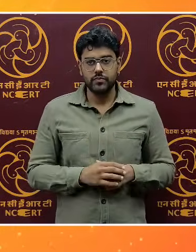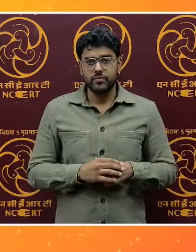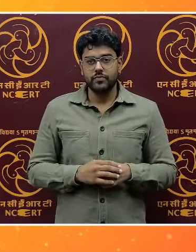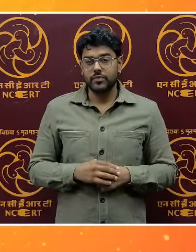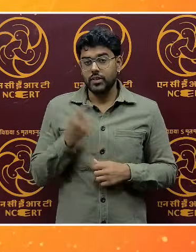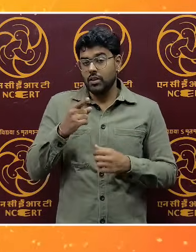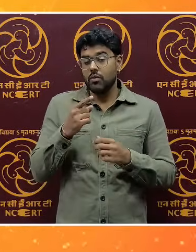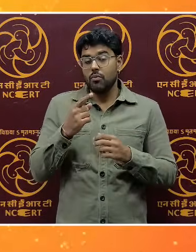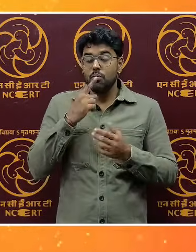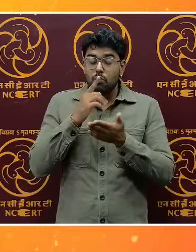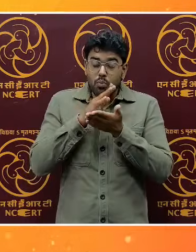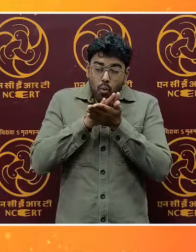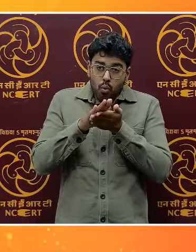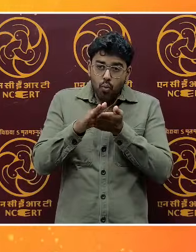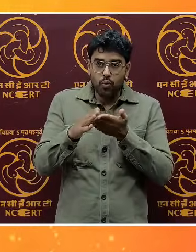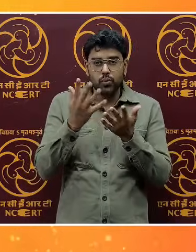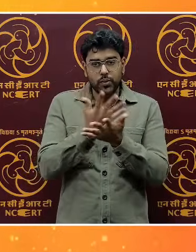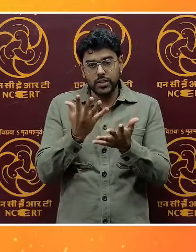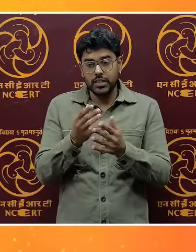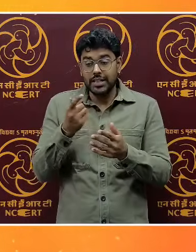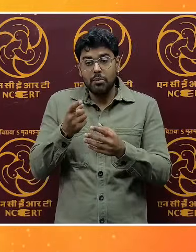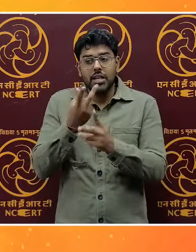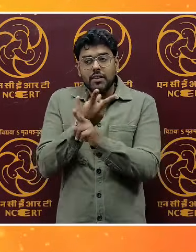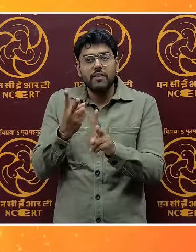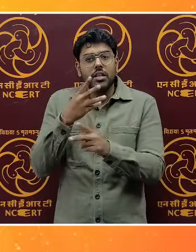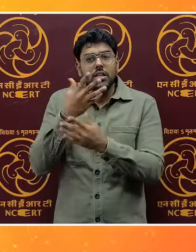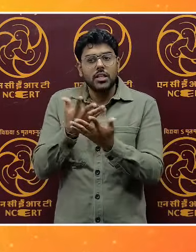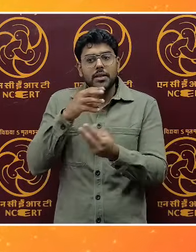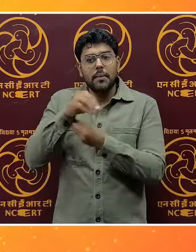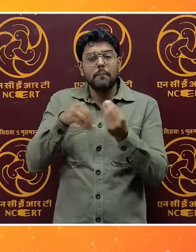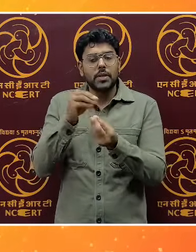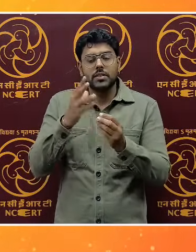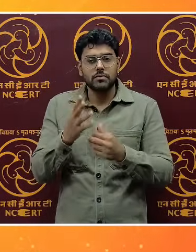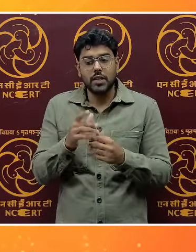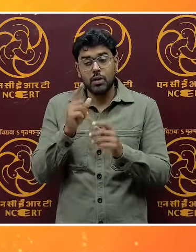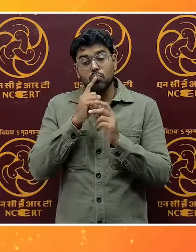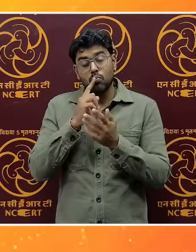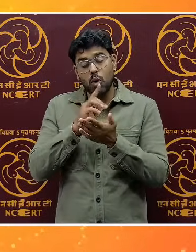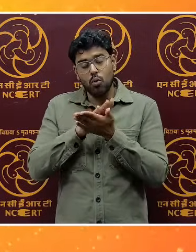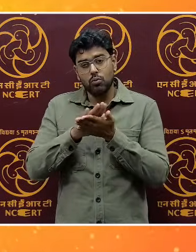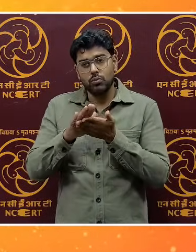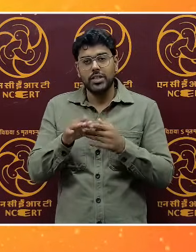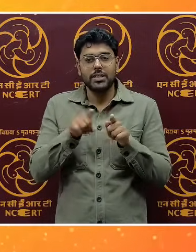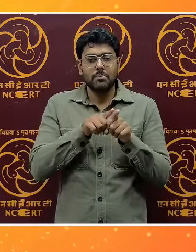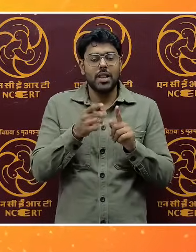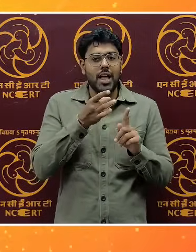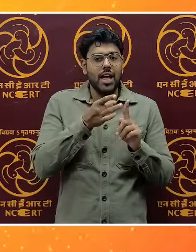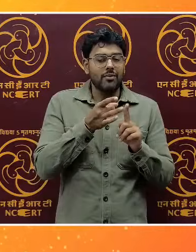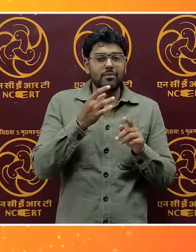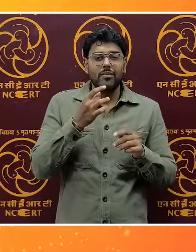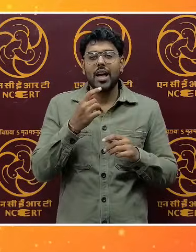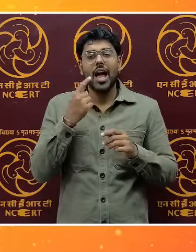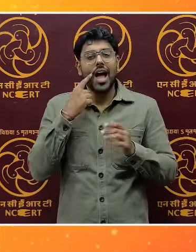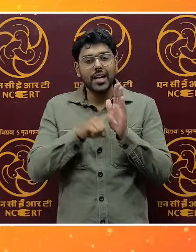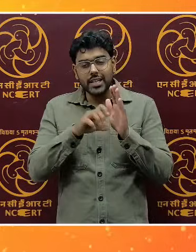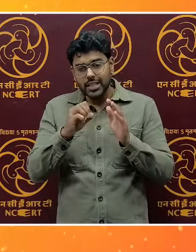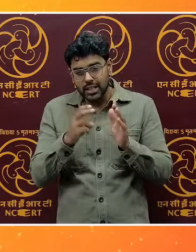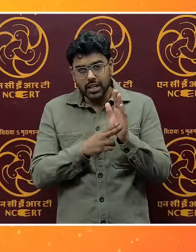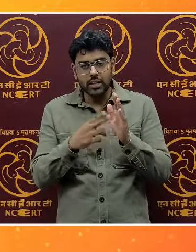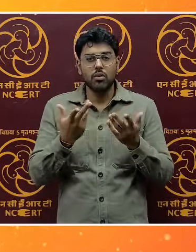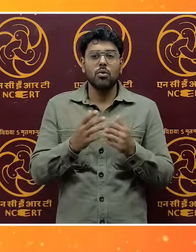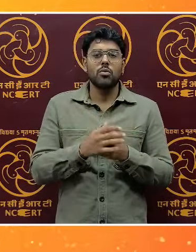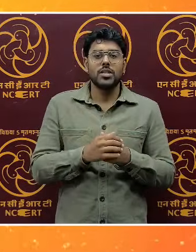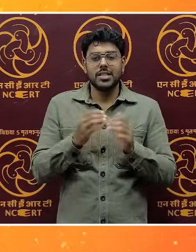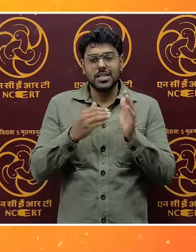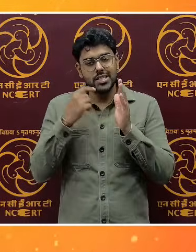They are pure substances. Yes. Now, if we talk of any of these, right, iron, zinc, magnesium ribbon or